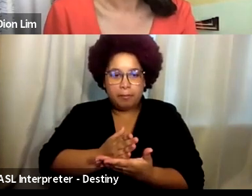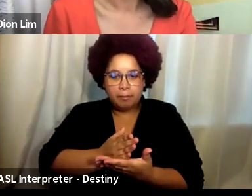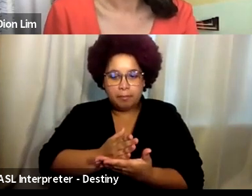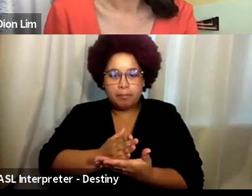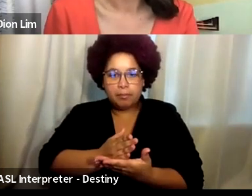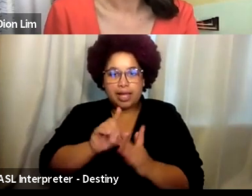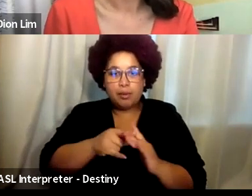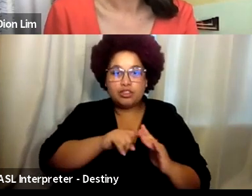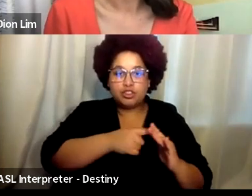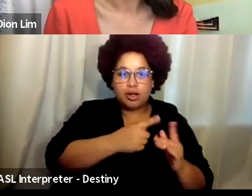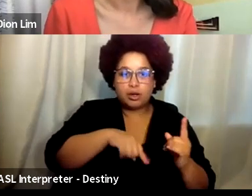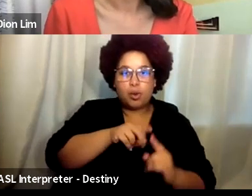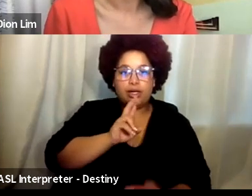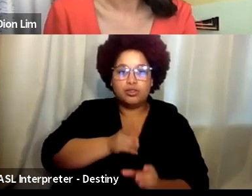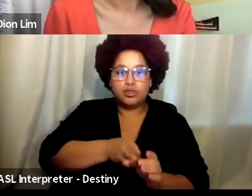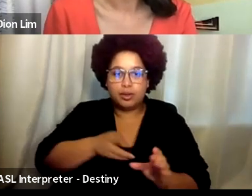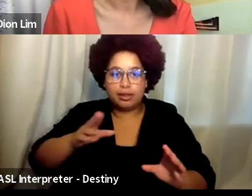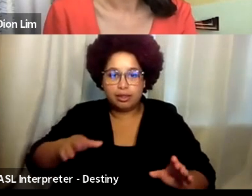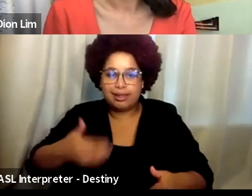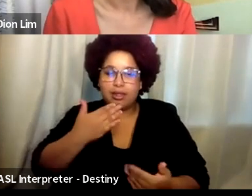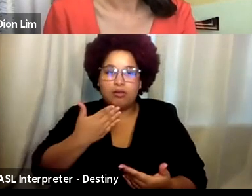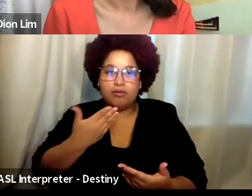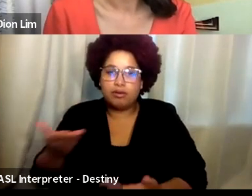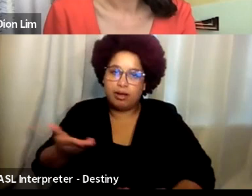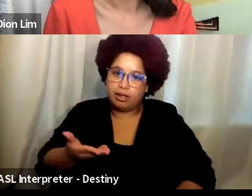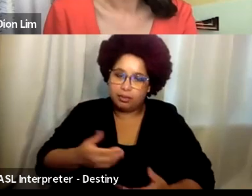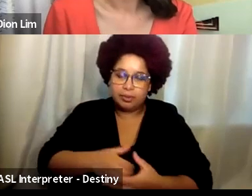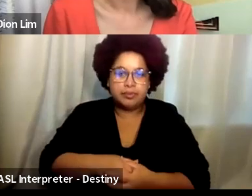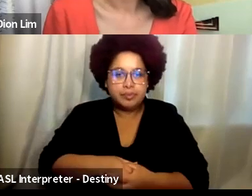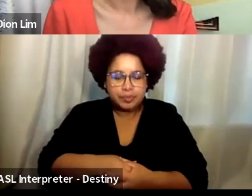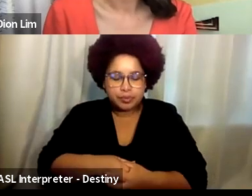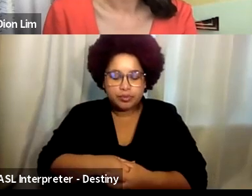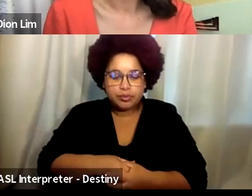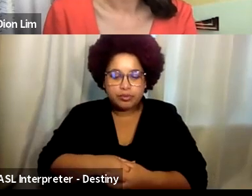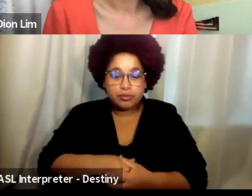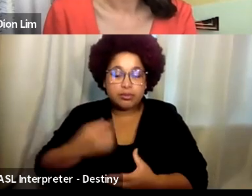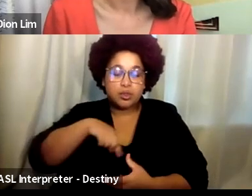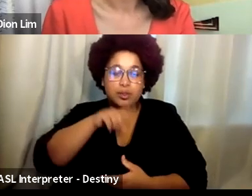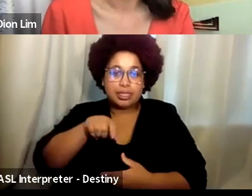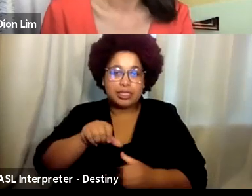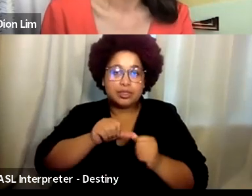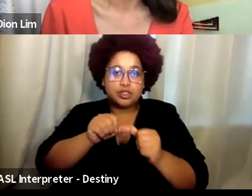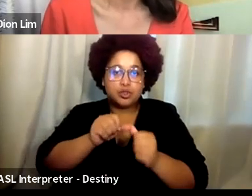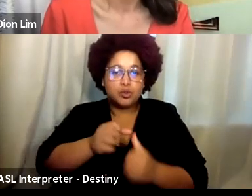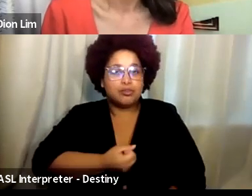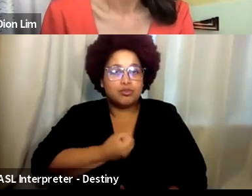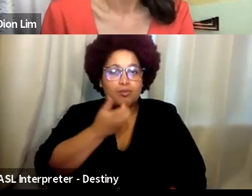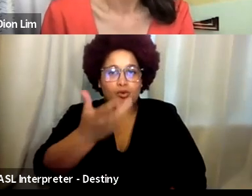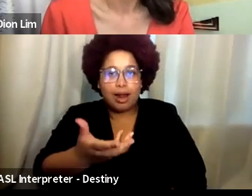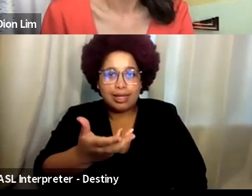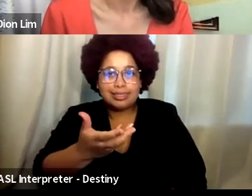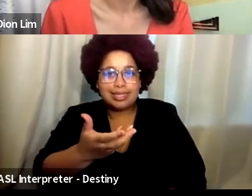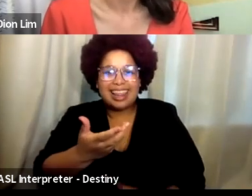actually started when I joined late. And thanks again for having me, which is that we need to continue to express this in